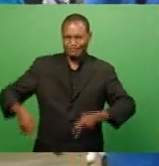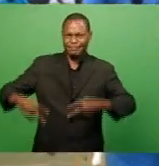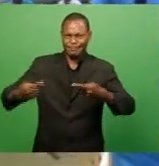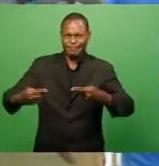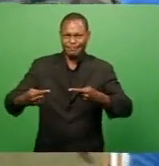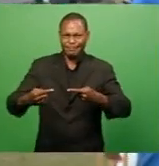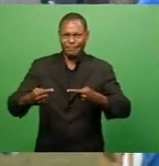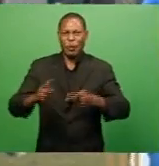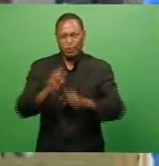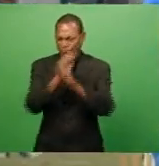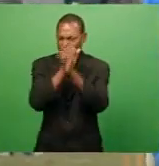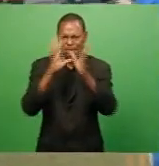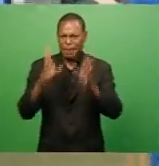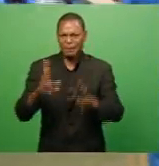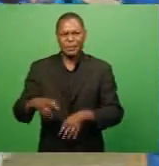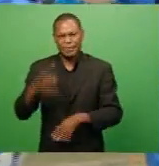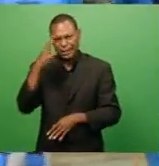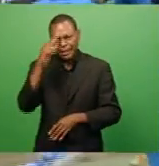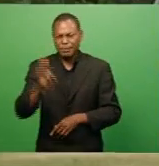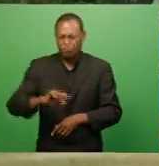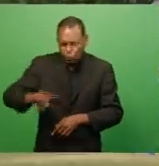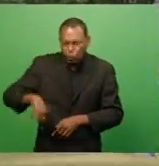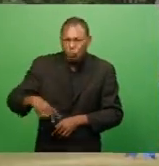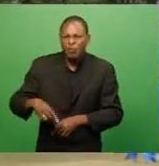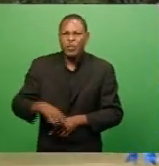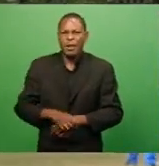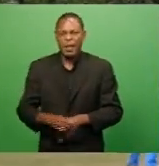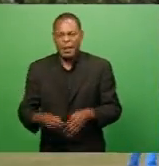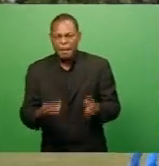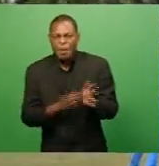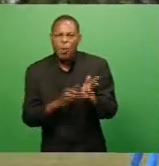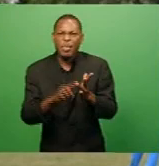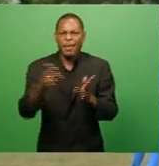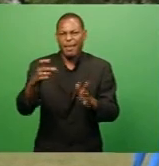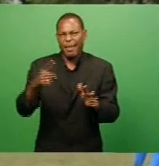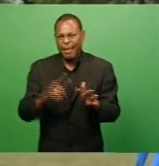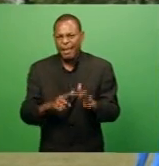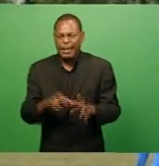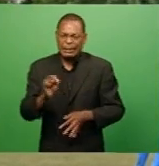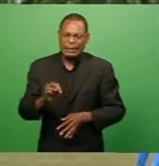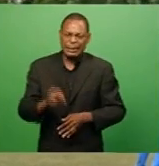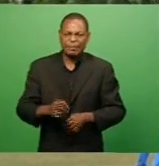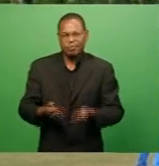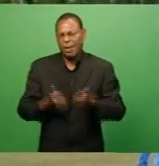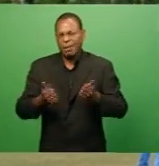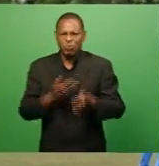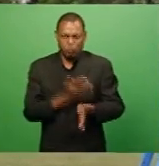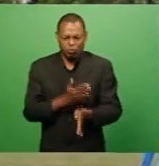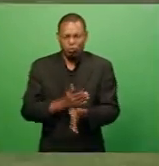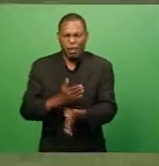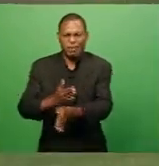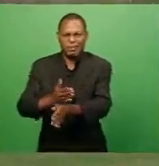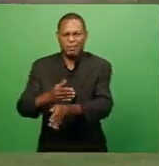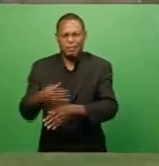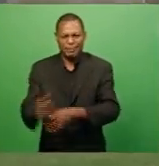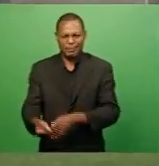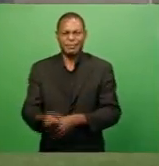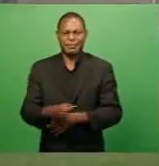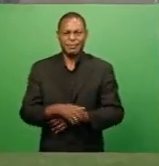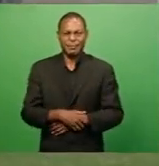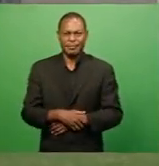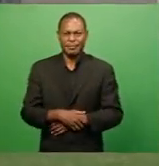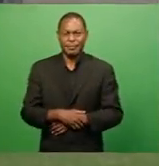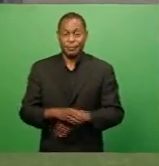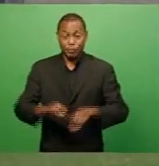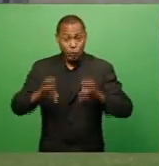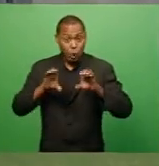names in cricket like Suva and Mode, we still need a lot of work to reach that level. Coach Mbale